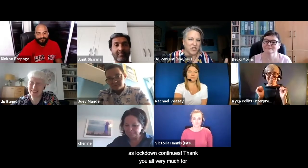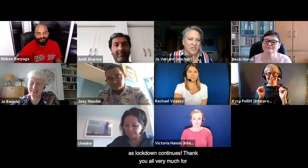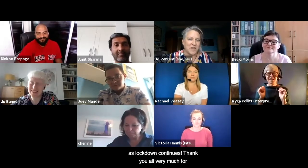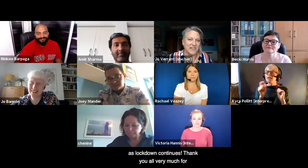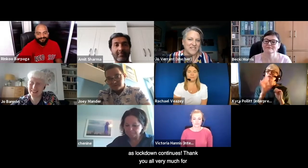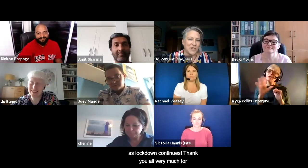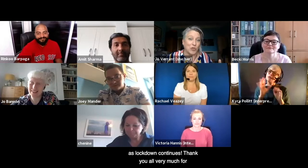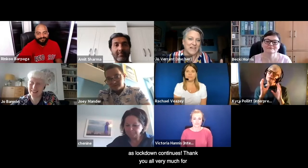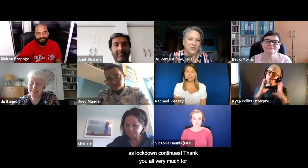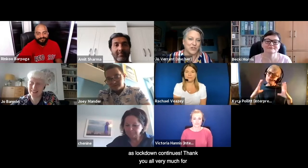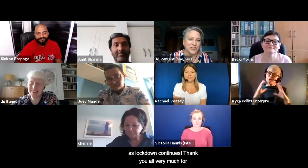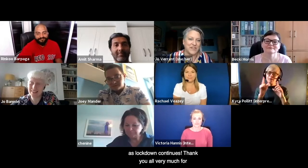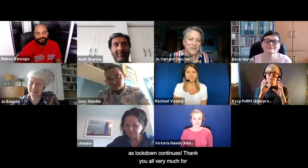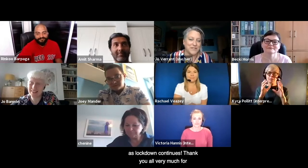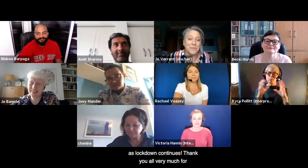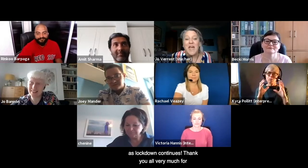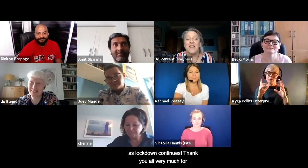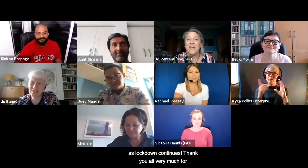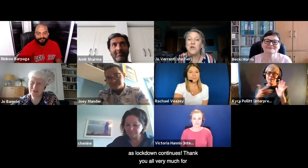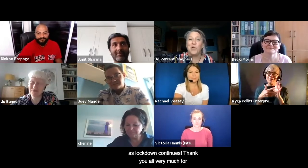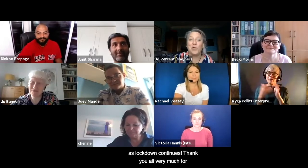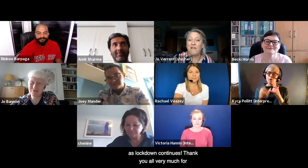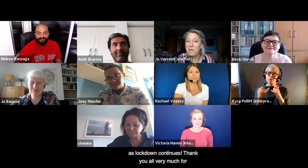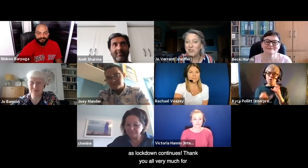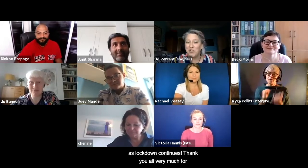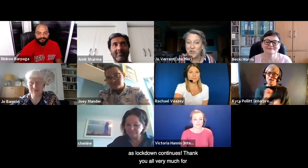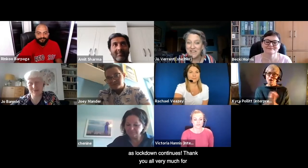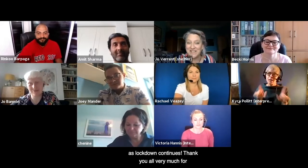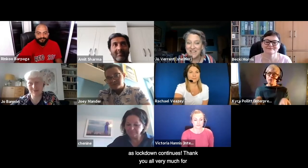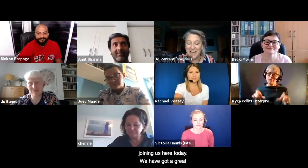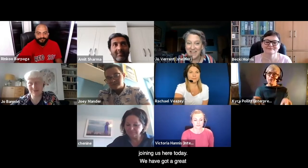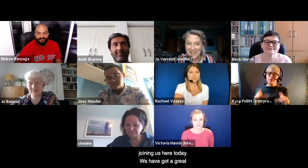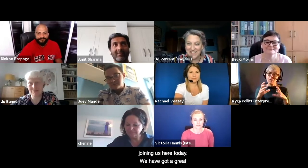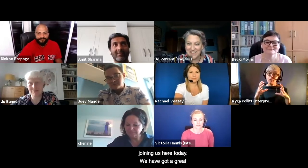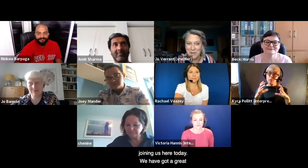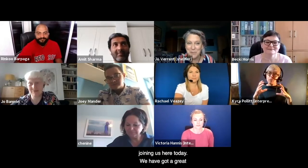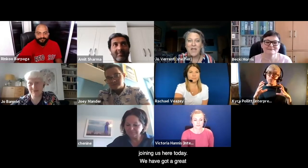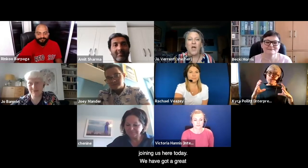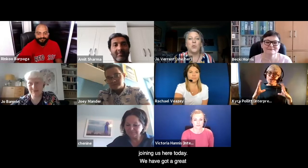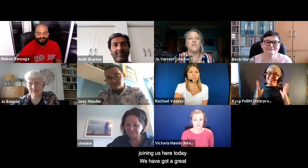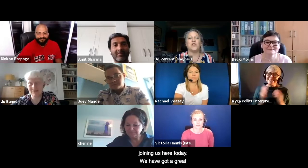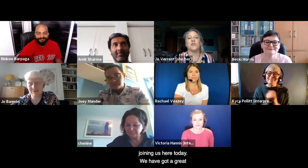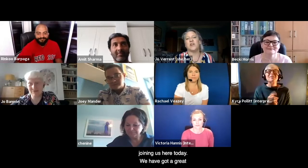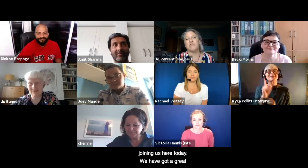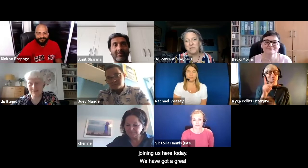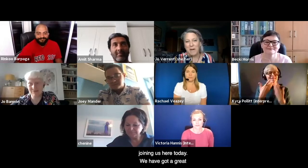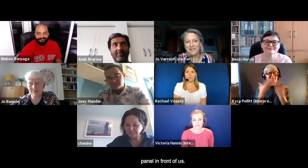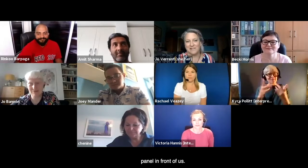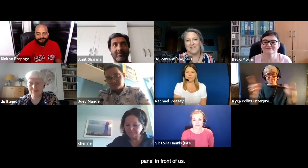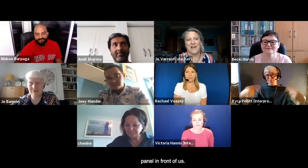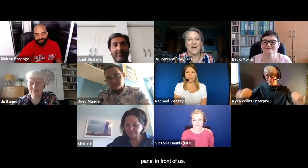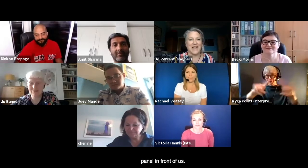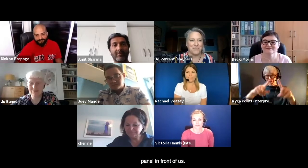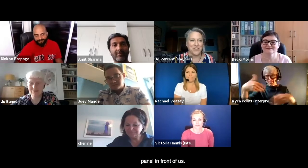towards, especially as lockdown continues. Thank you all very much for joining us here today. We've got a great